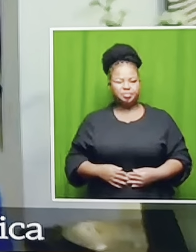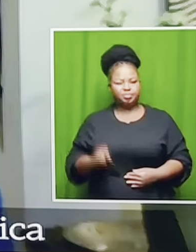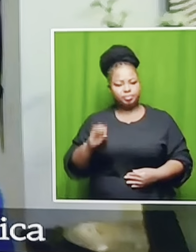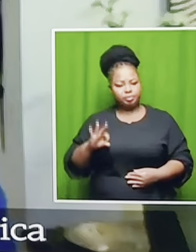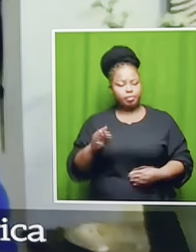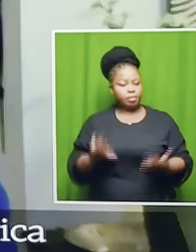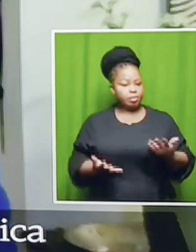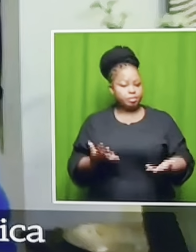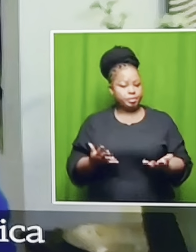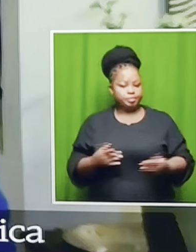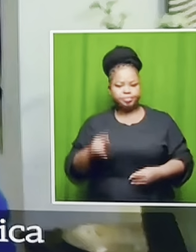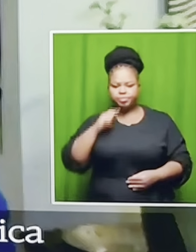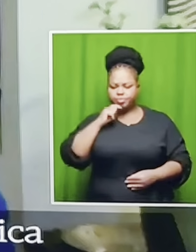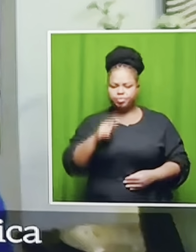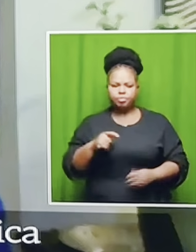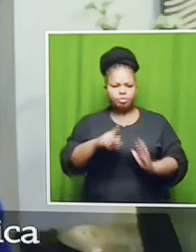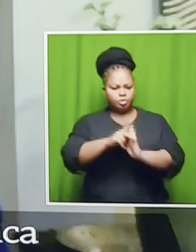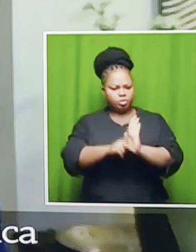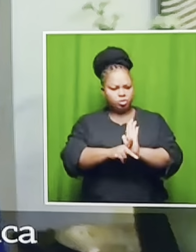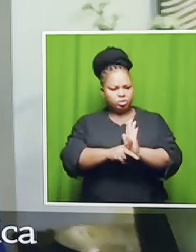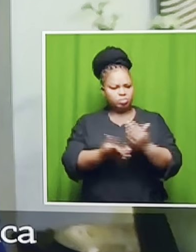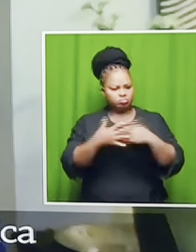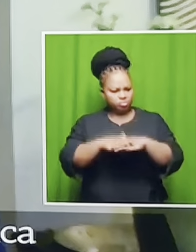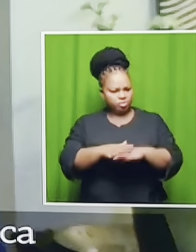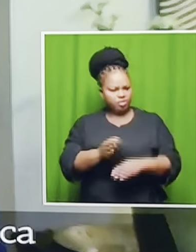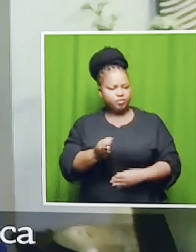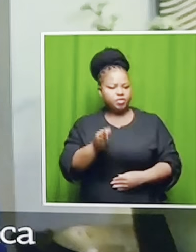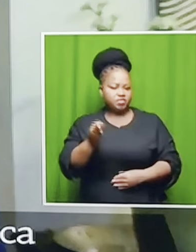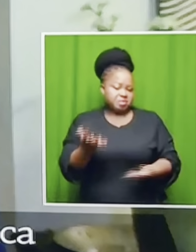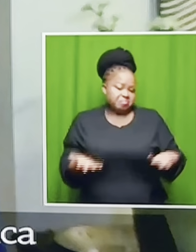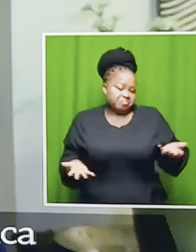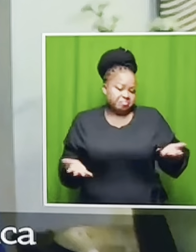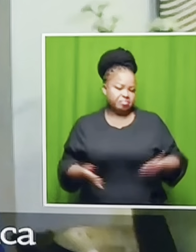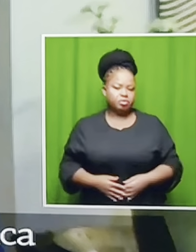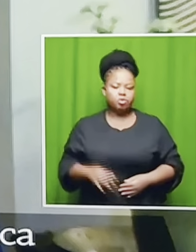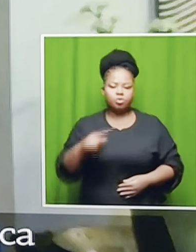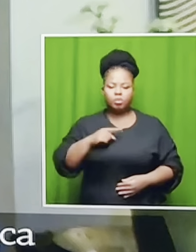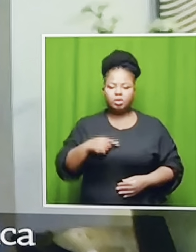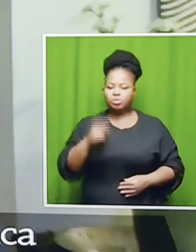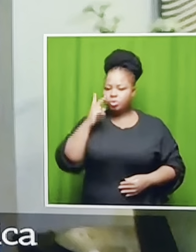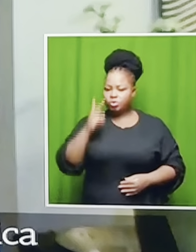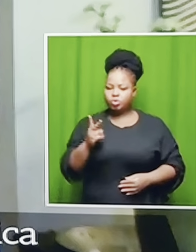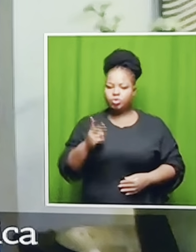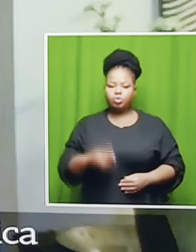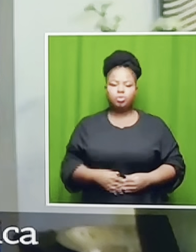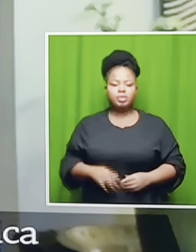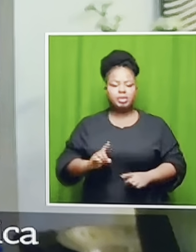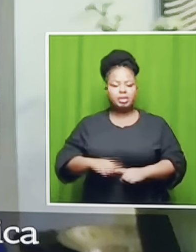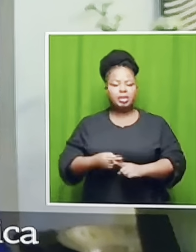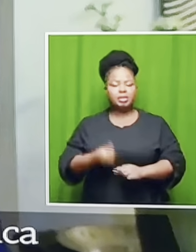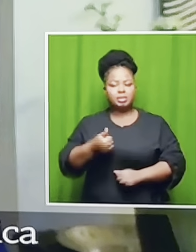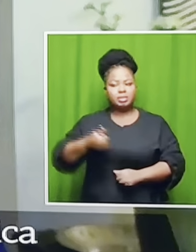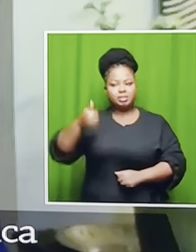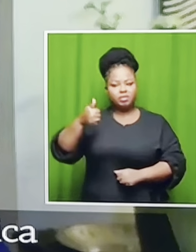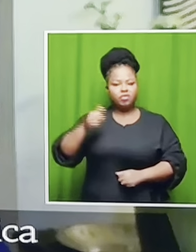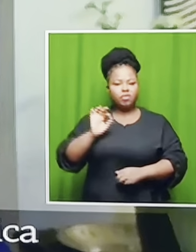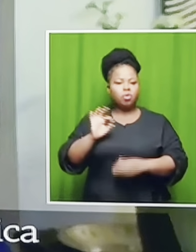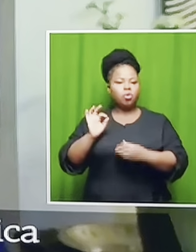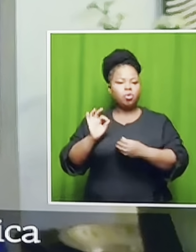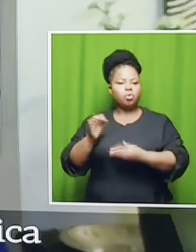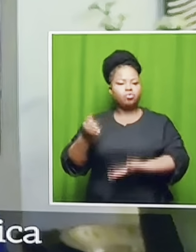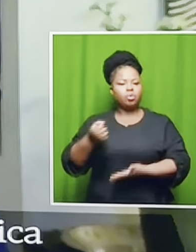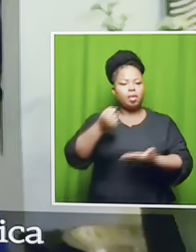course, implement policy moving forward, right? We saw the suspension through executive order of all foreign aid, and then of course it